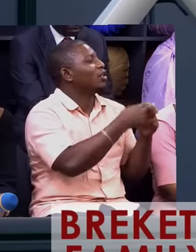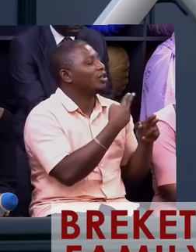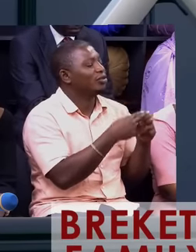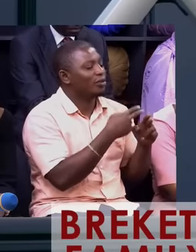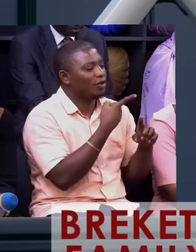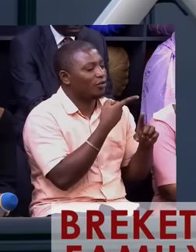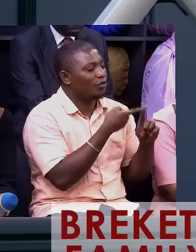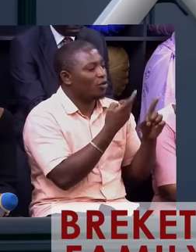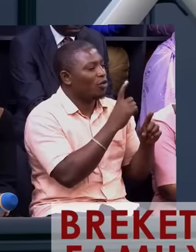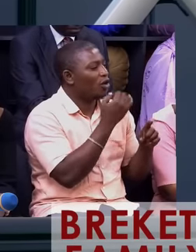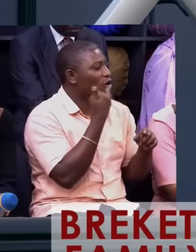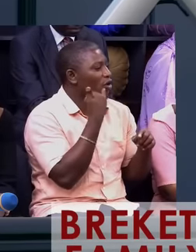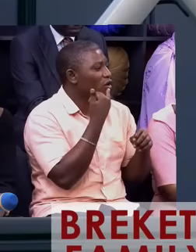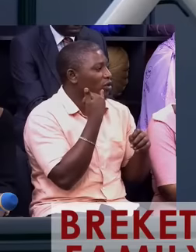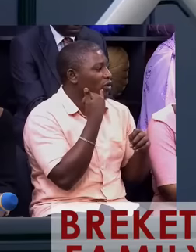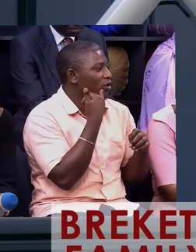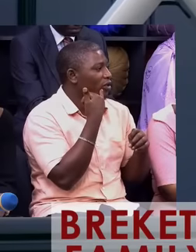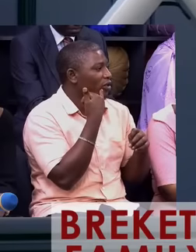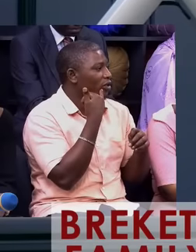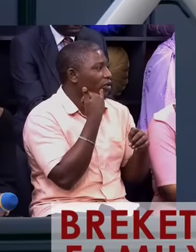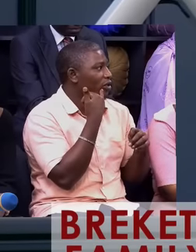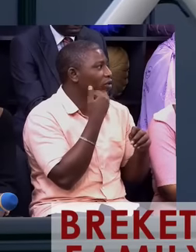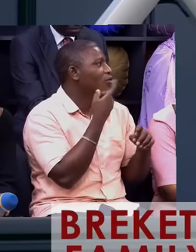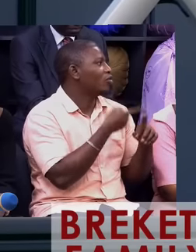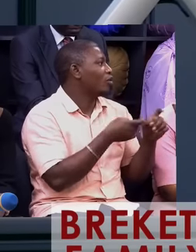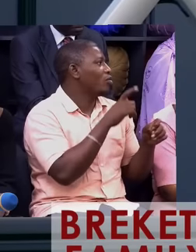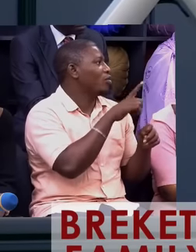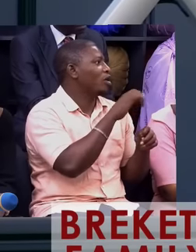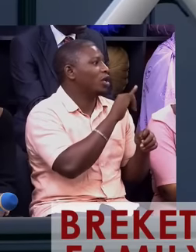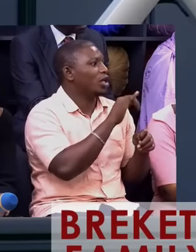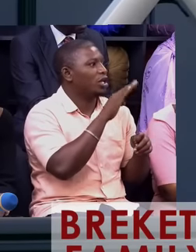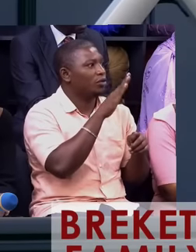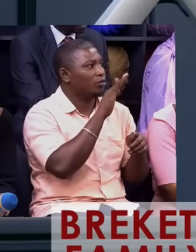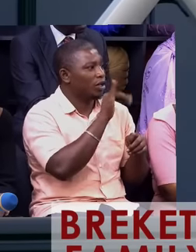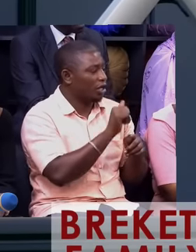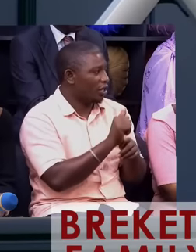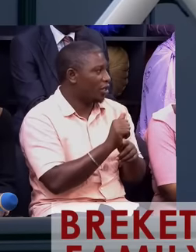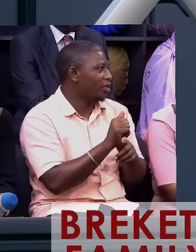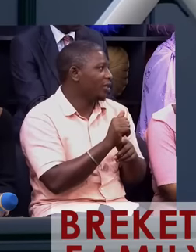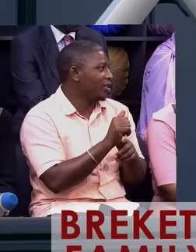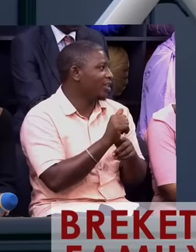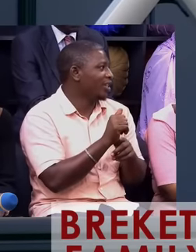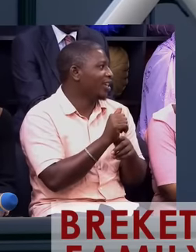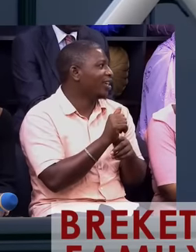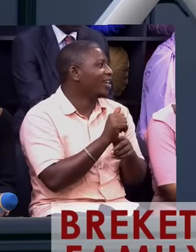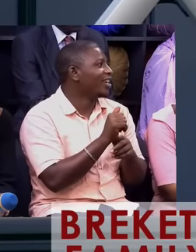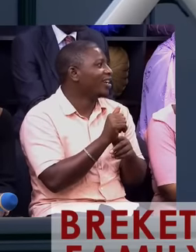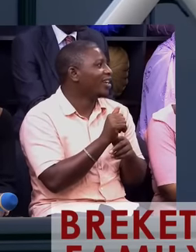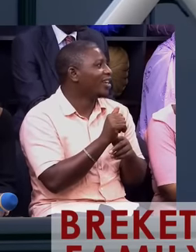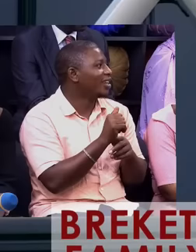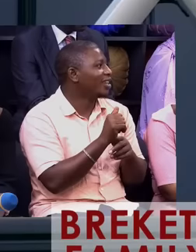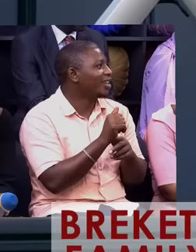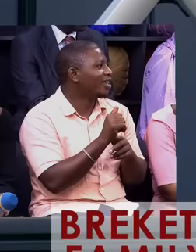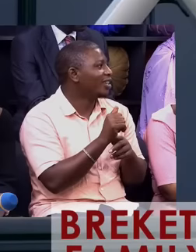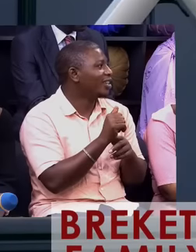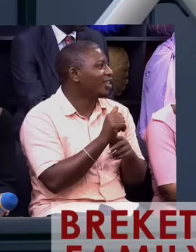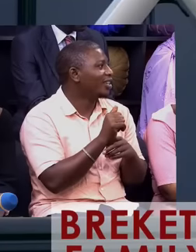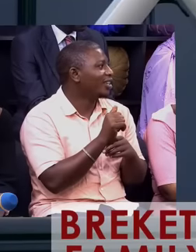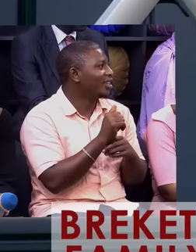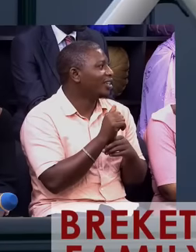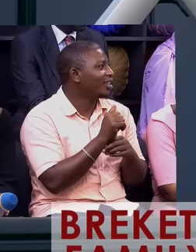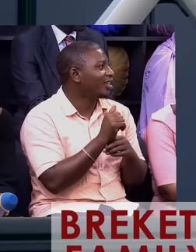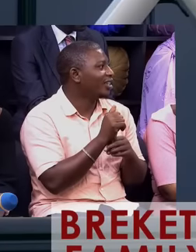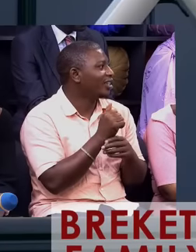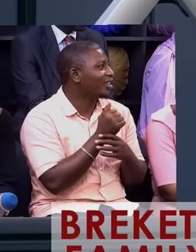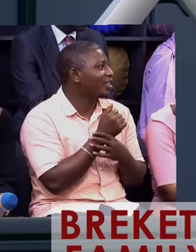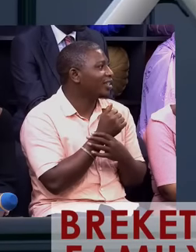from I'm going call uhuh send me your details now I